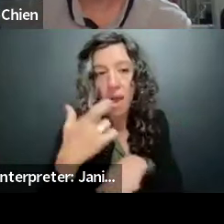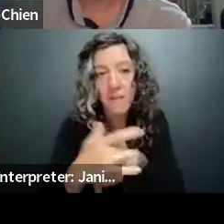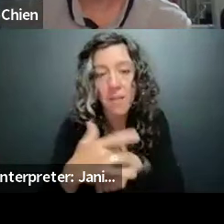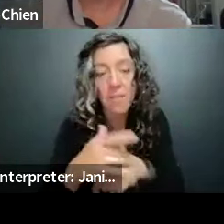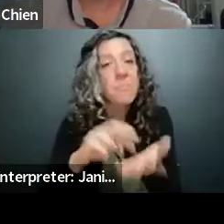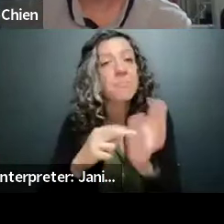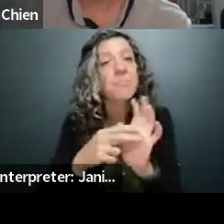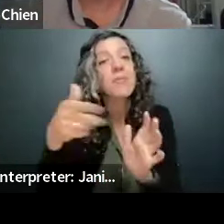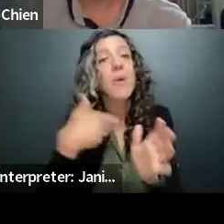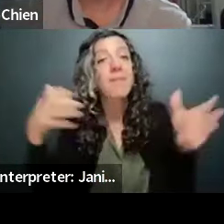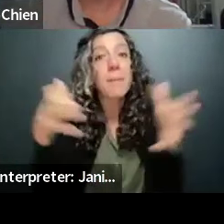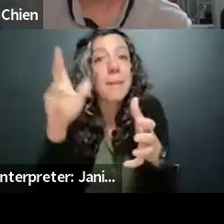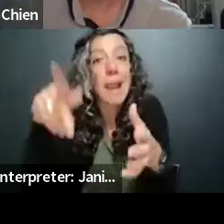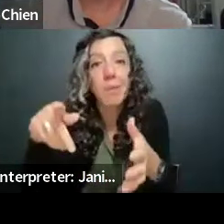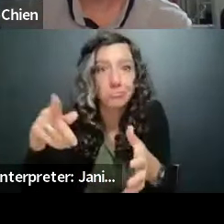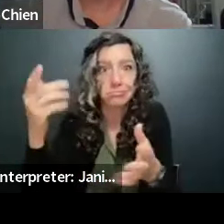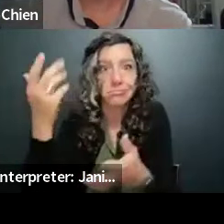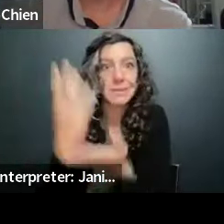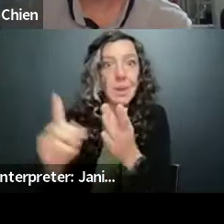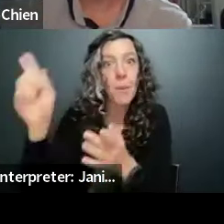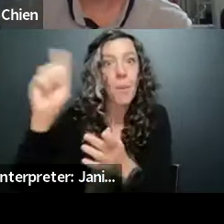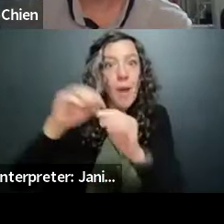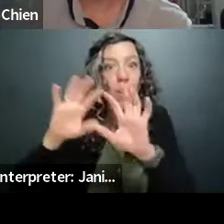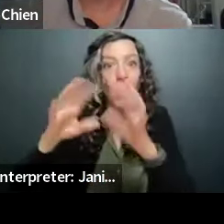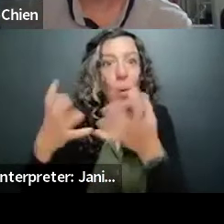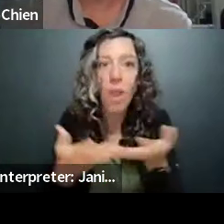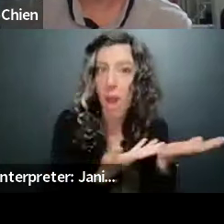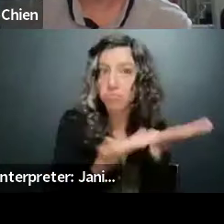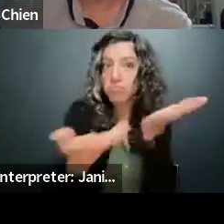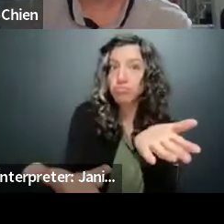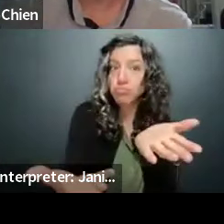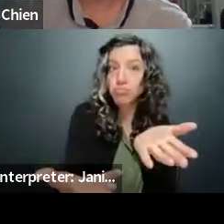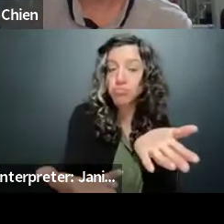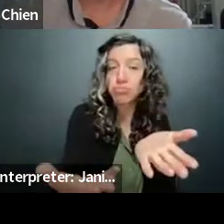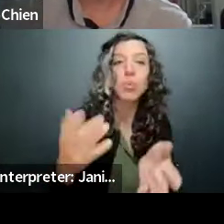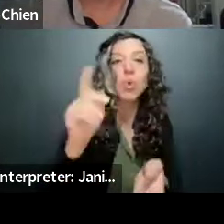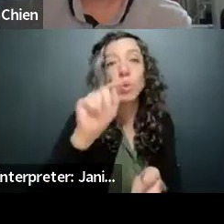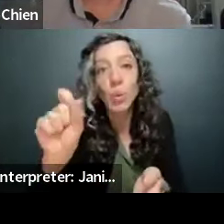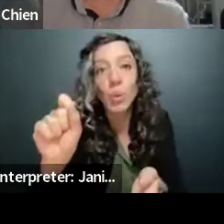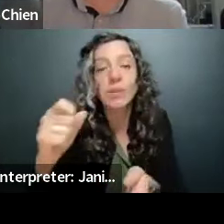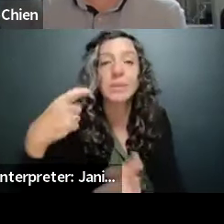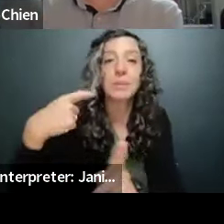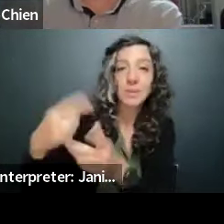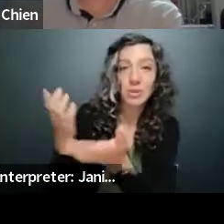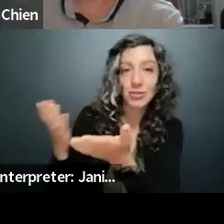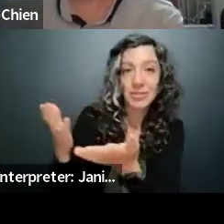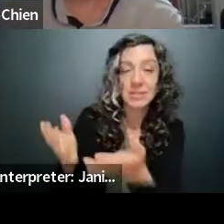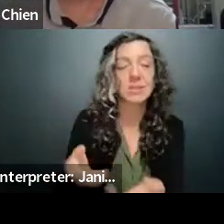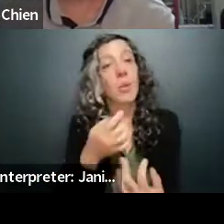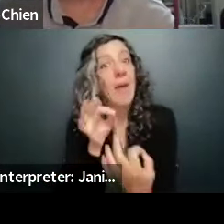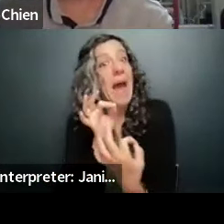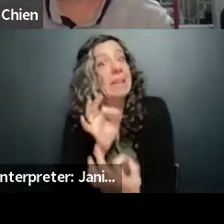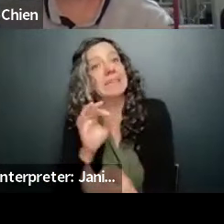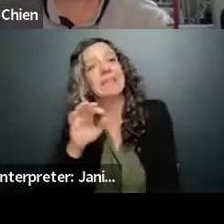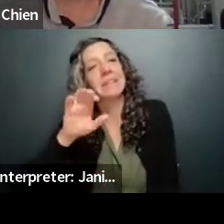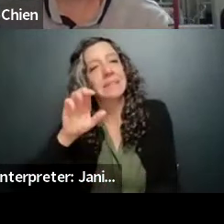in wherever needs them, here you get the tool or whatever. So it's like ideally the CNCF kind